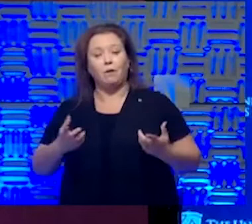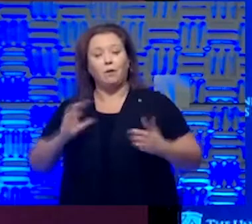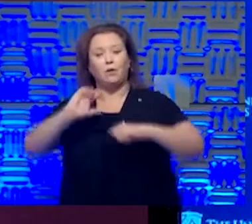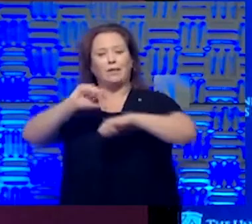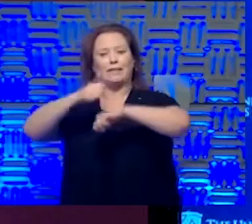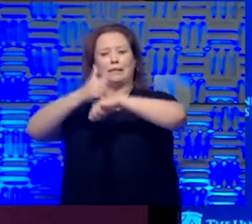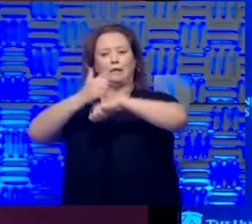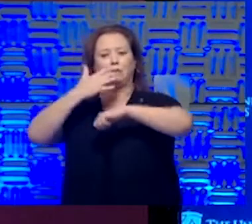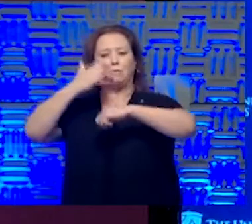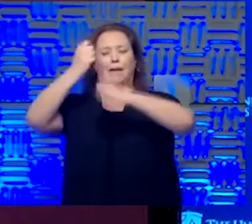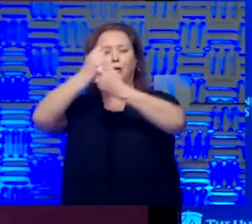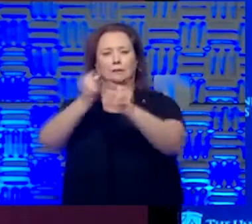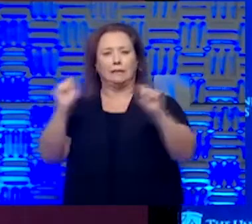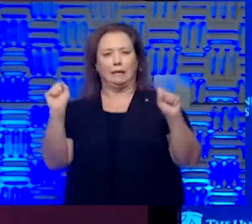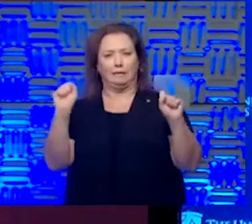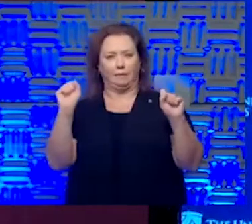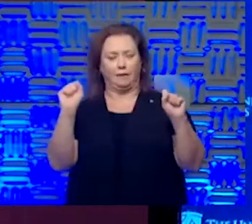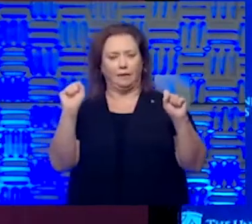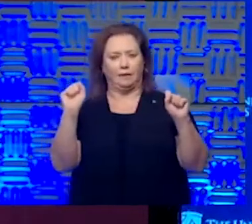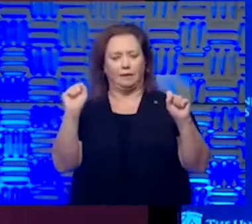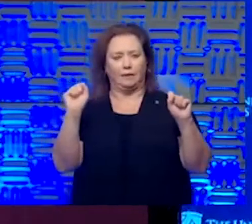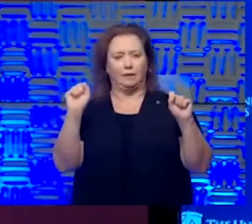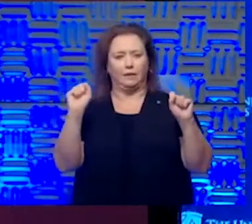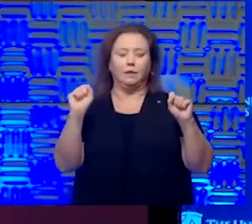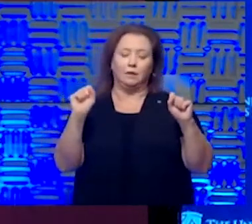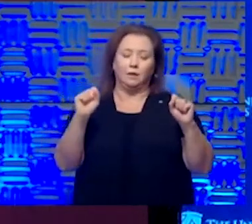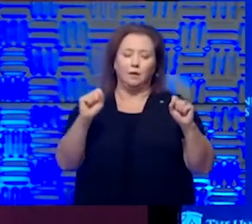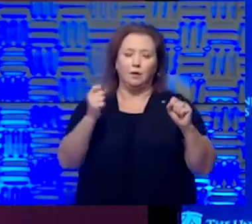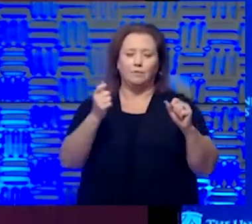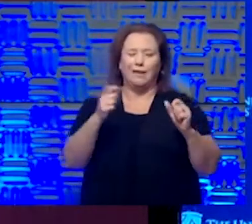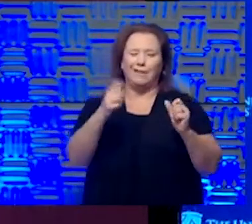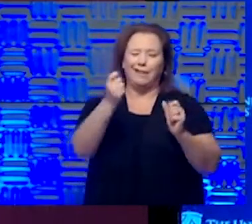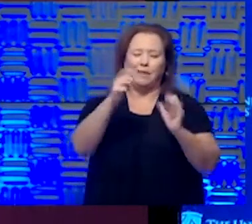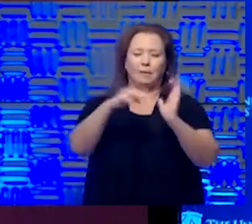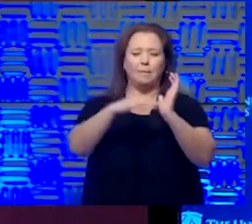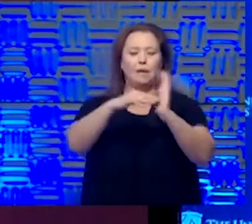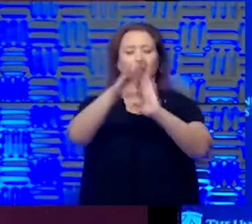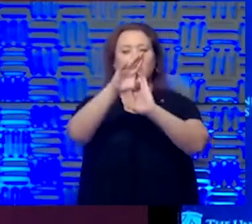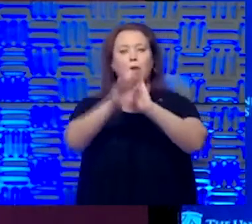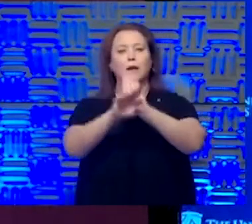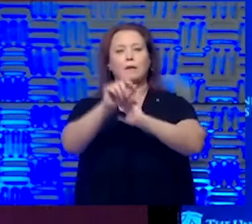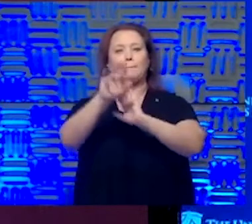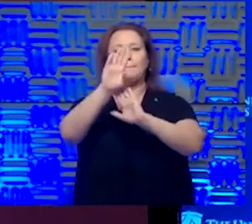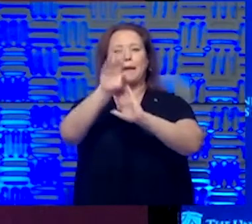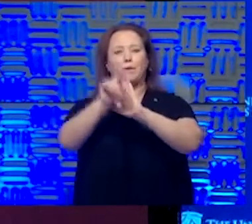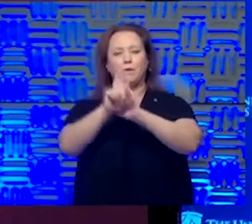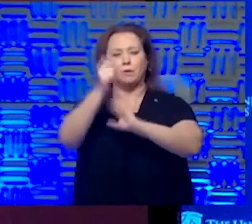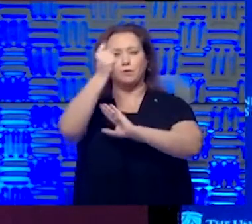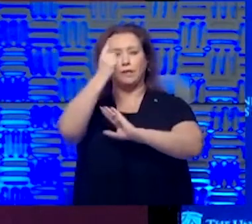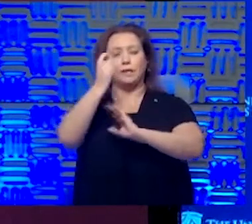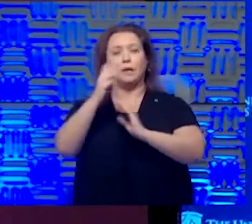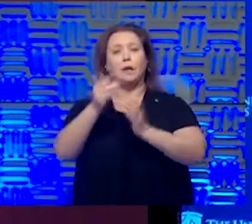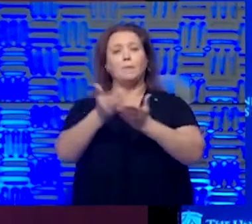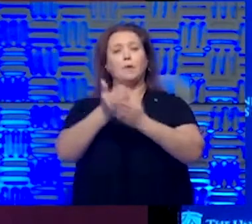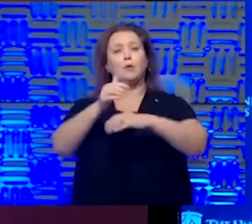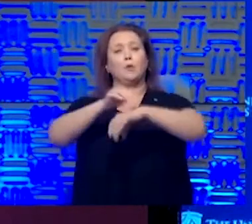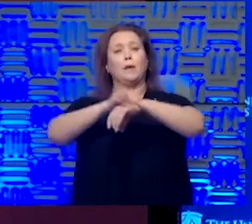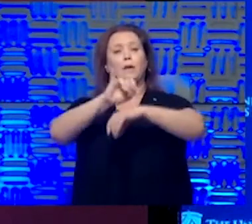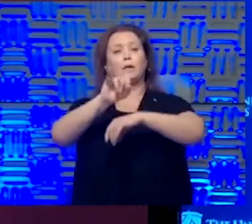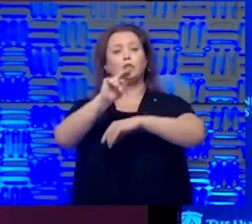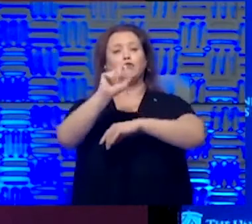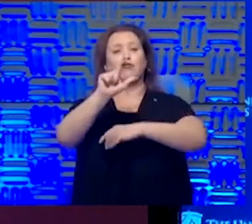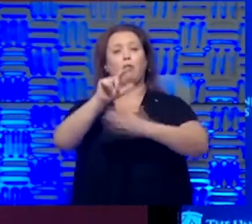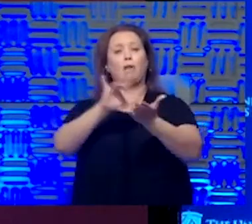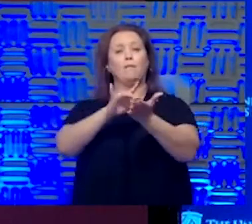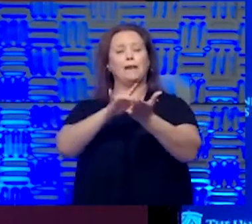better safety. If there's actually, and you have to have a little bit of a medical background, but some of it is still really good. And some of the picture, the New England Journal of Medicine last week